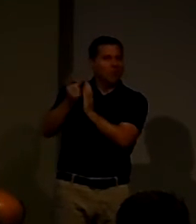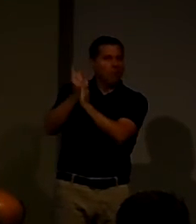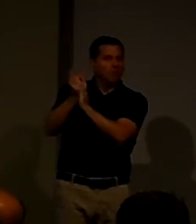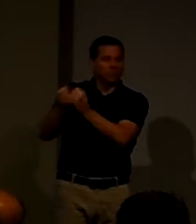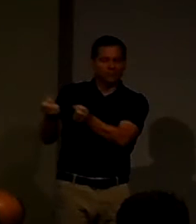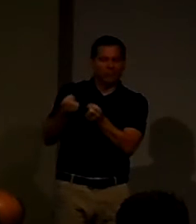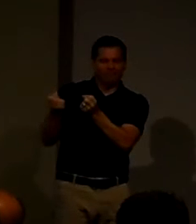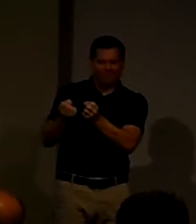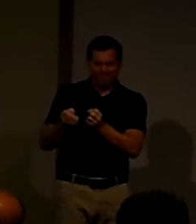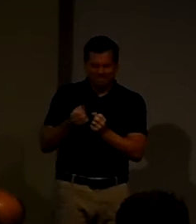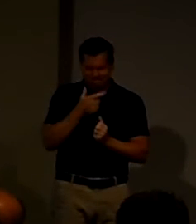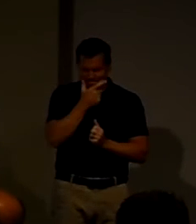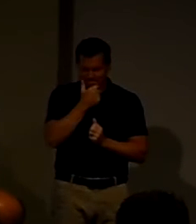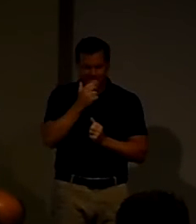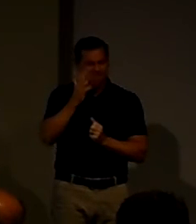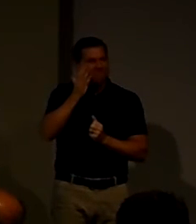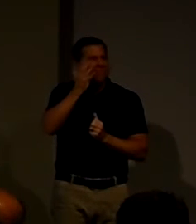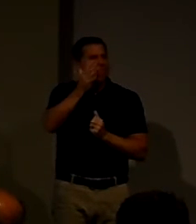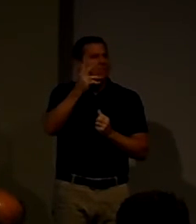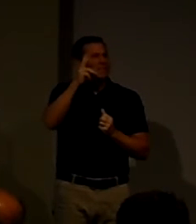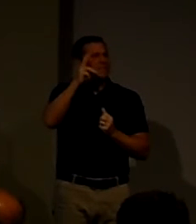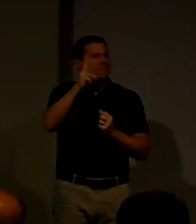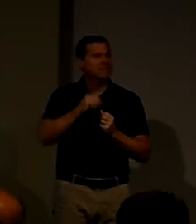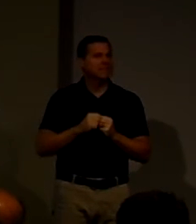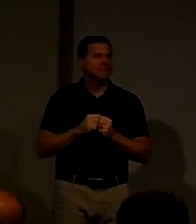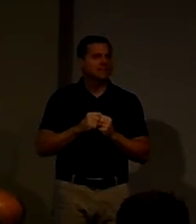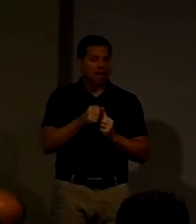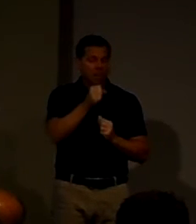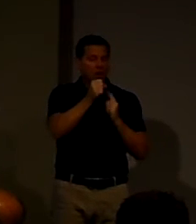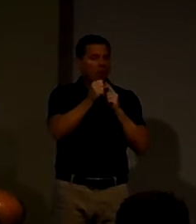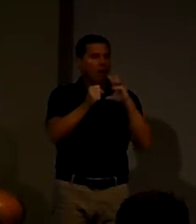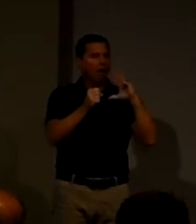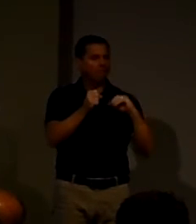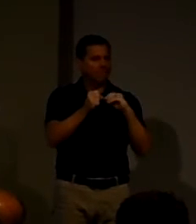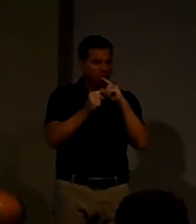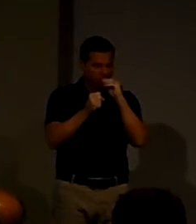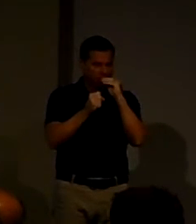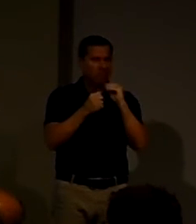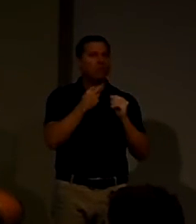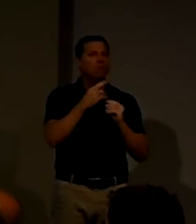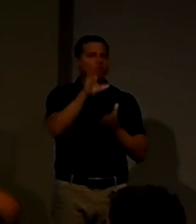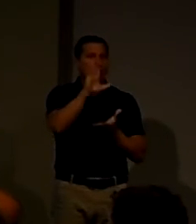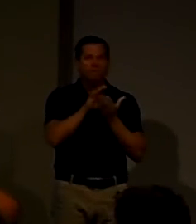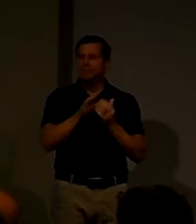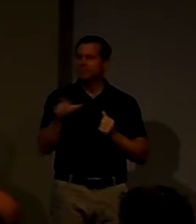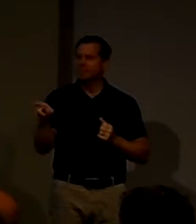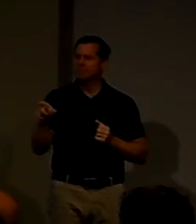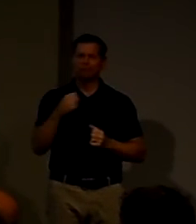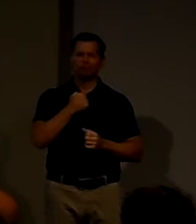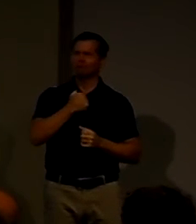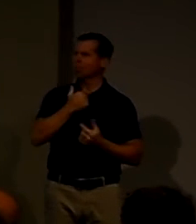It seems like they would create a brick. I am encouraged. I'm not here.